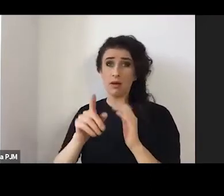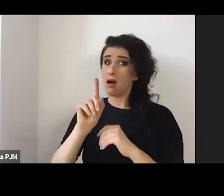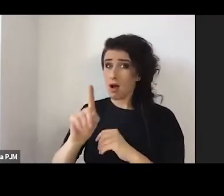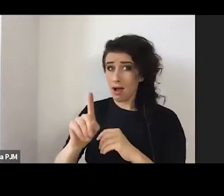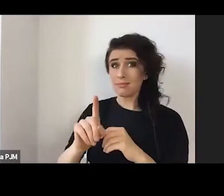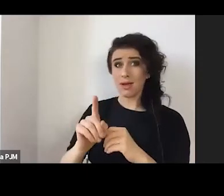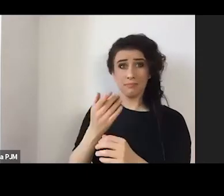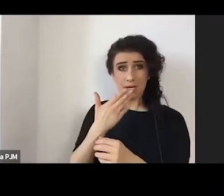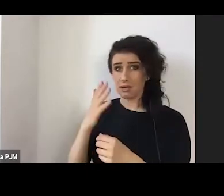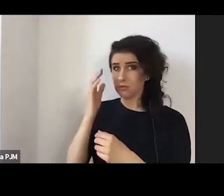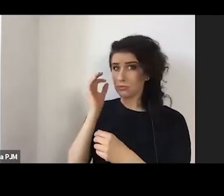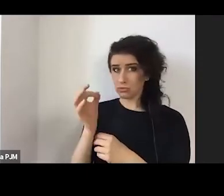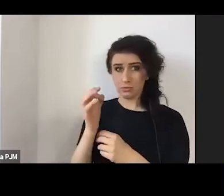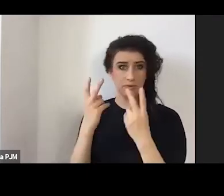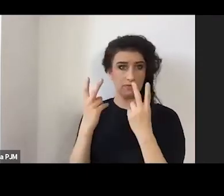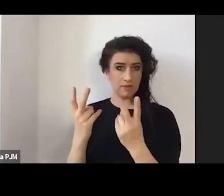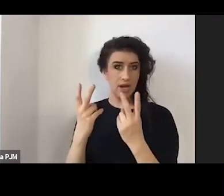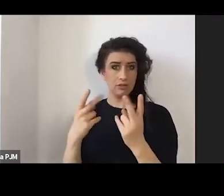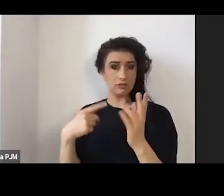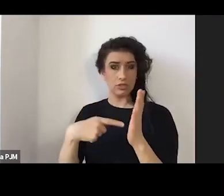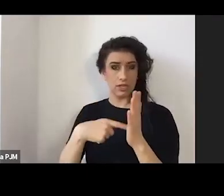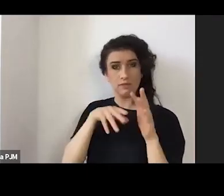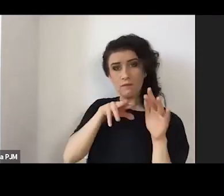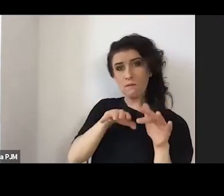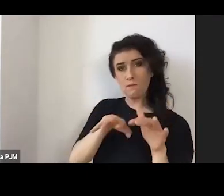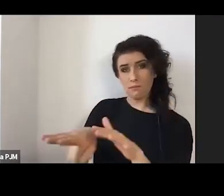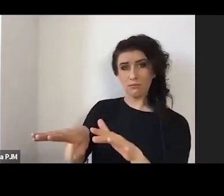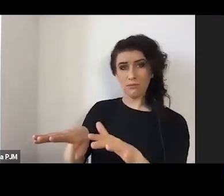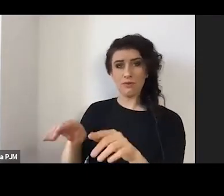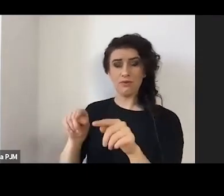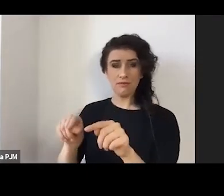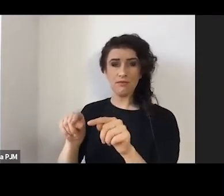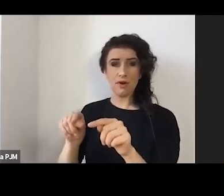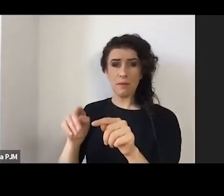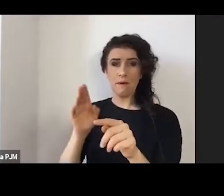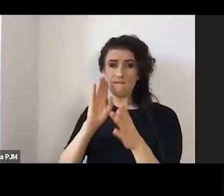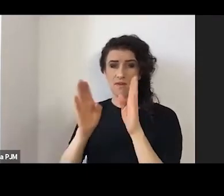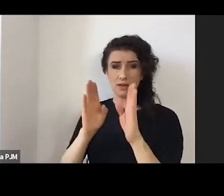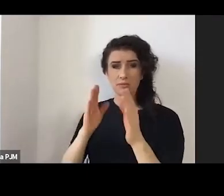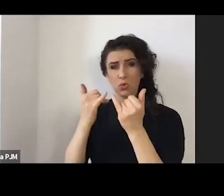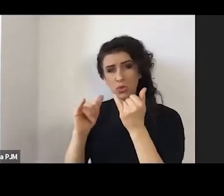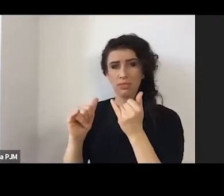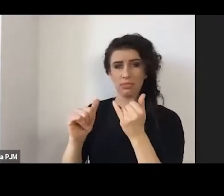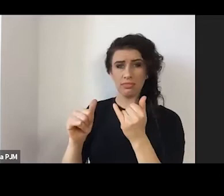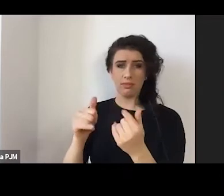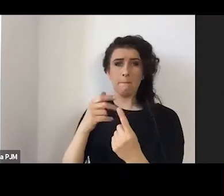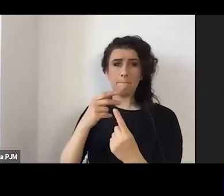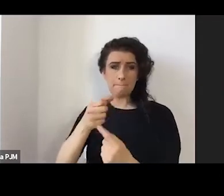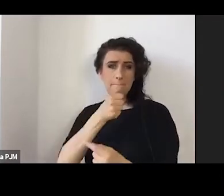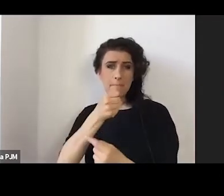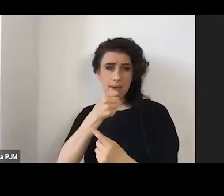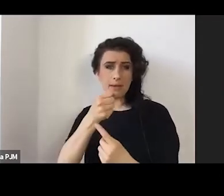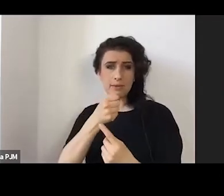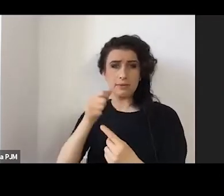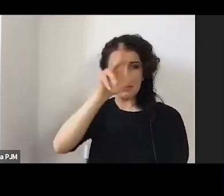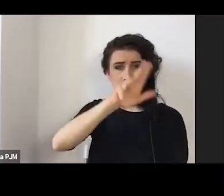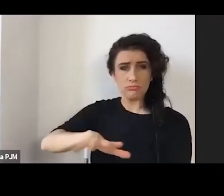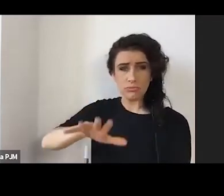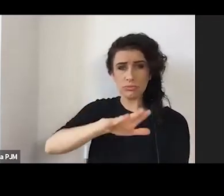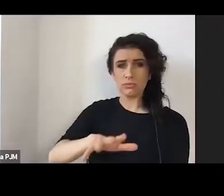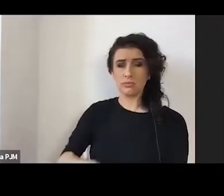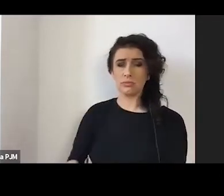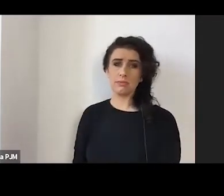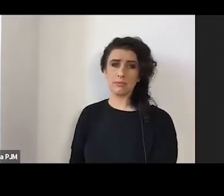and like it. And then you're gonna create a certain traffic, and it's working really good. Like you can reach, I don't know,